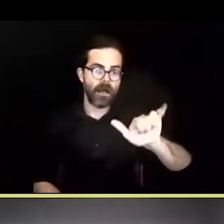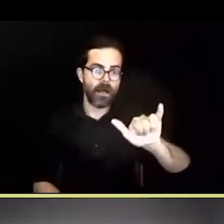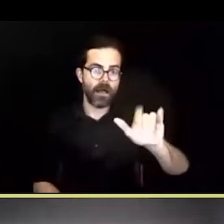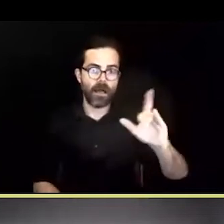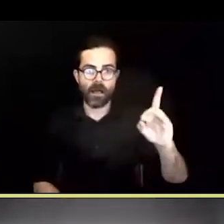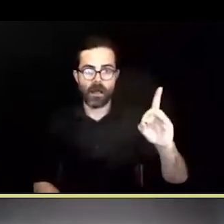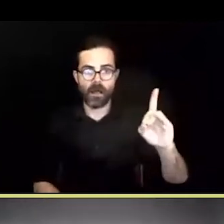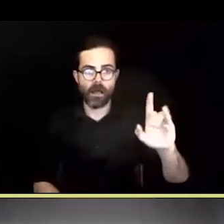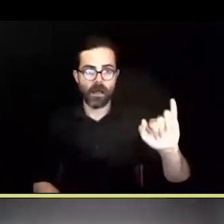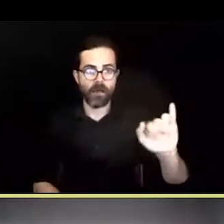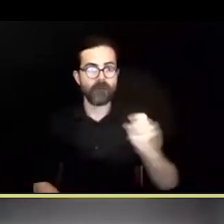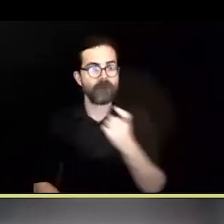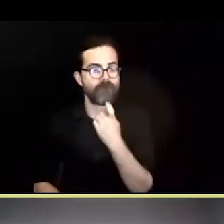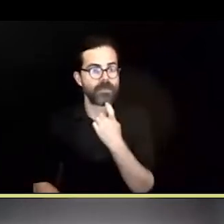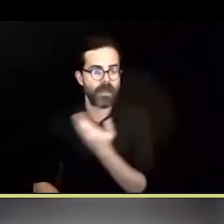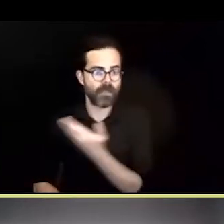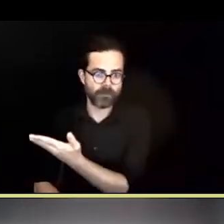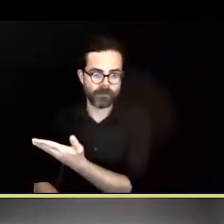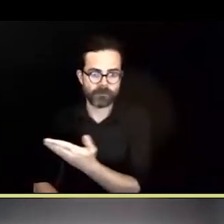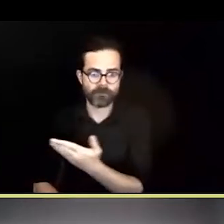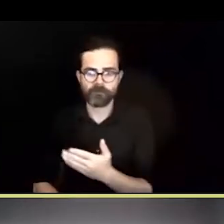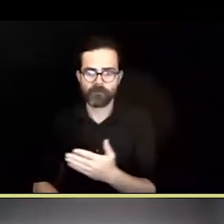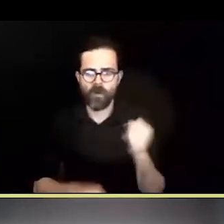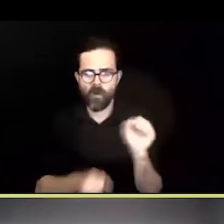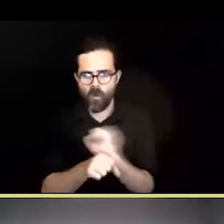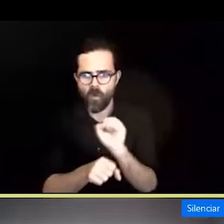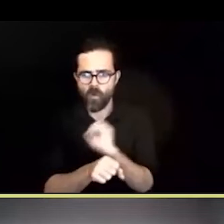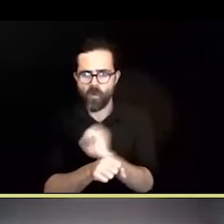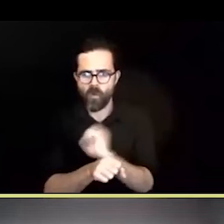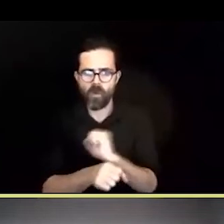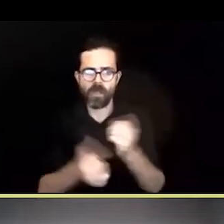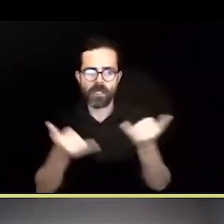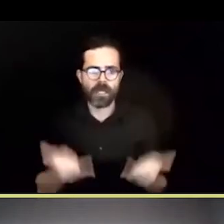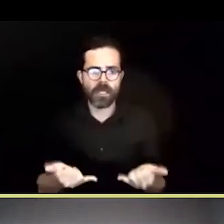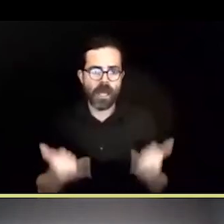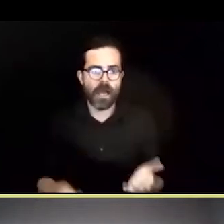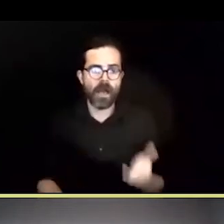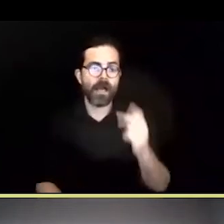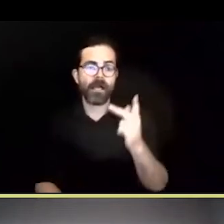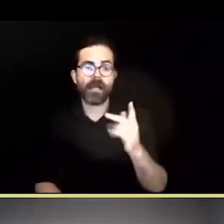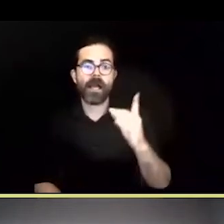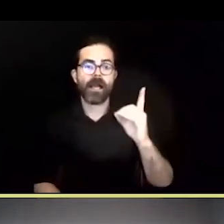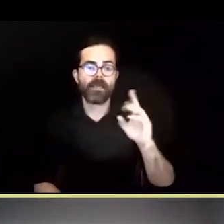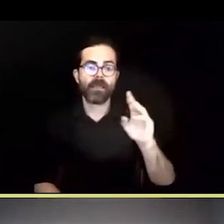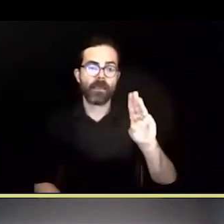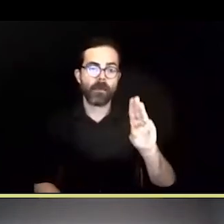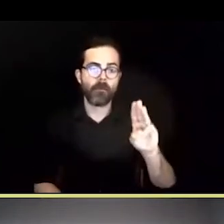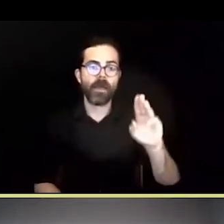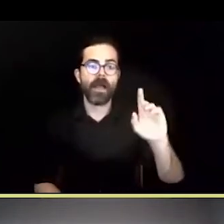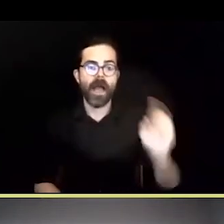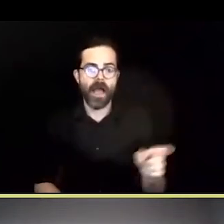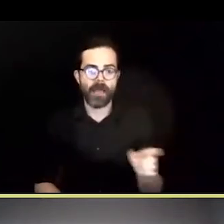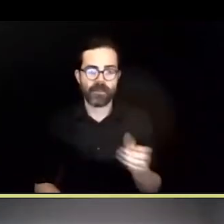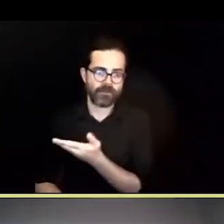field in Finland, and she currently works for KVPS in their development department and is responsible for activities